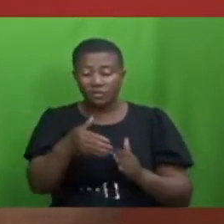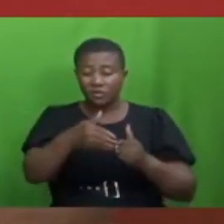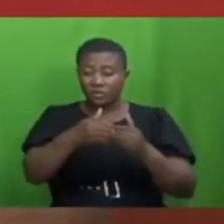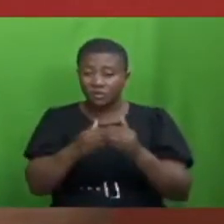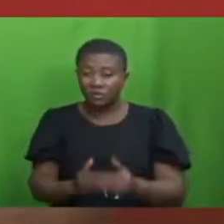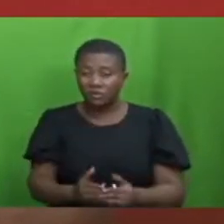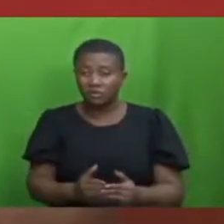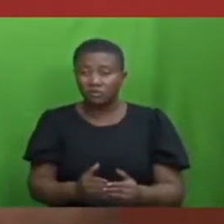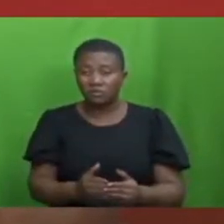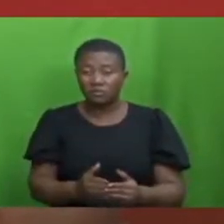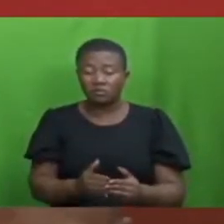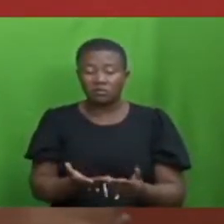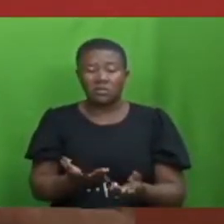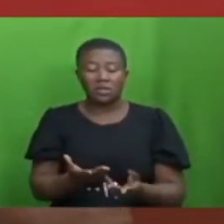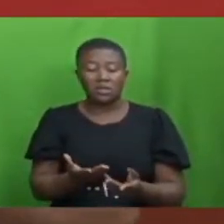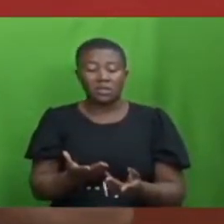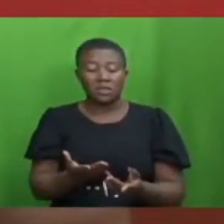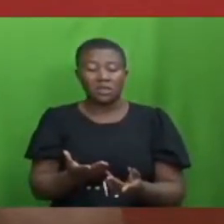review.